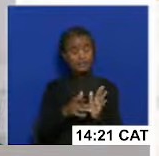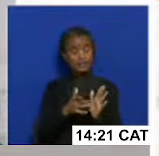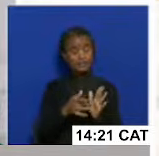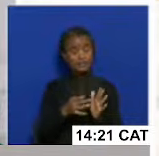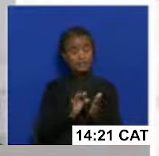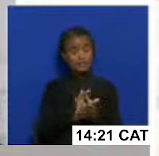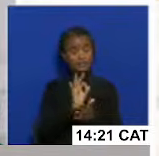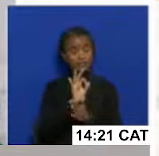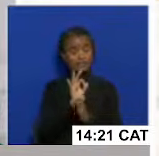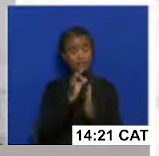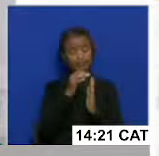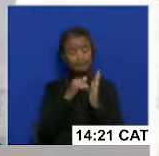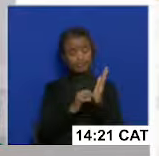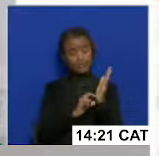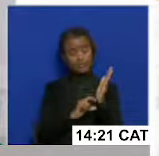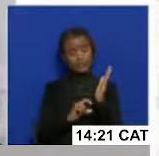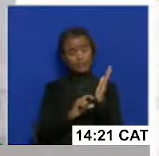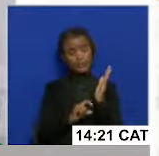and she says, I will call you just now.